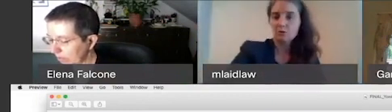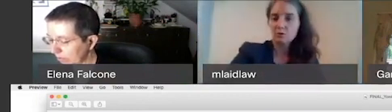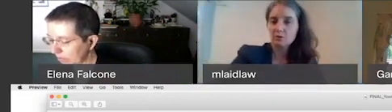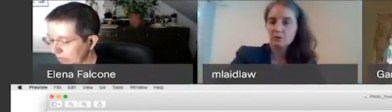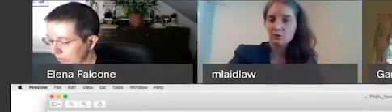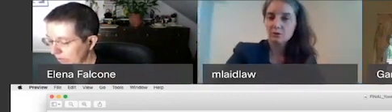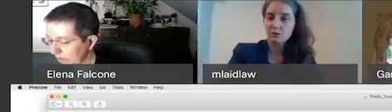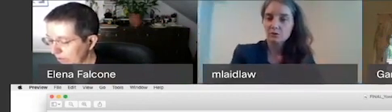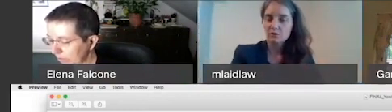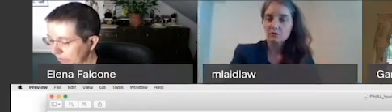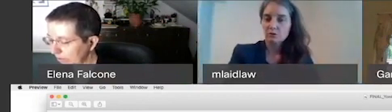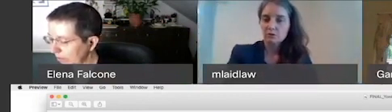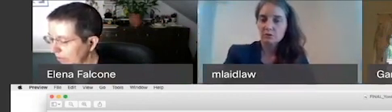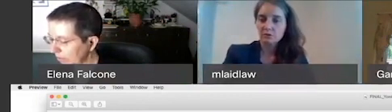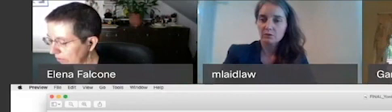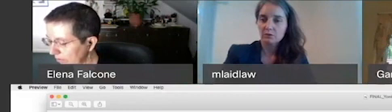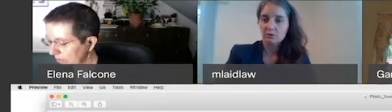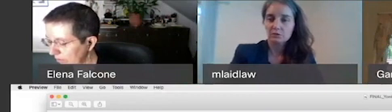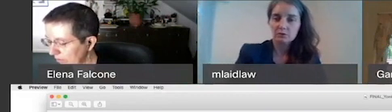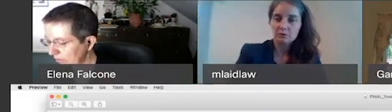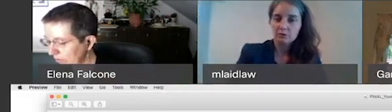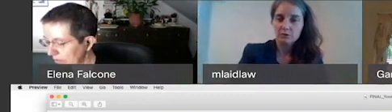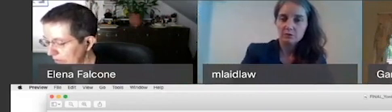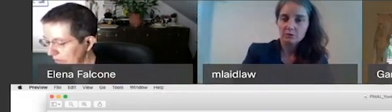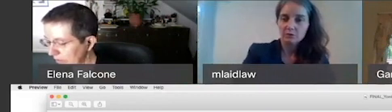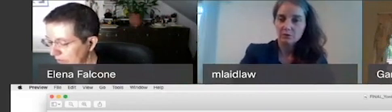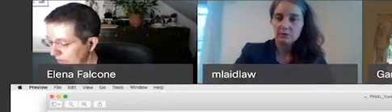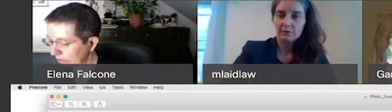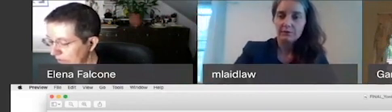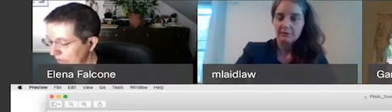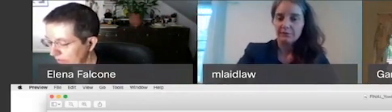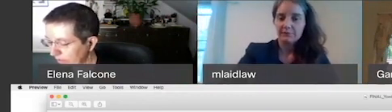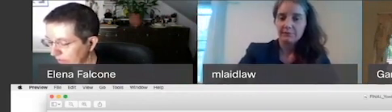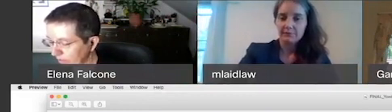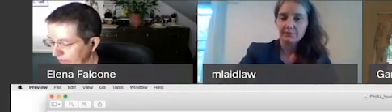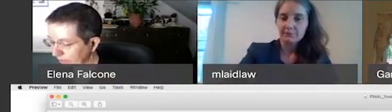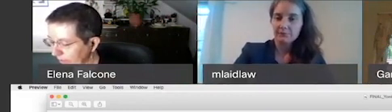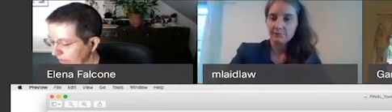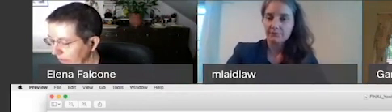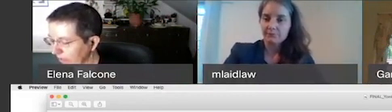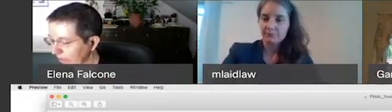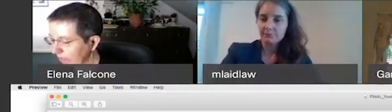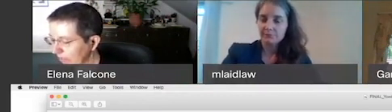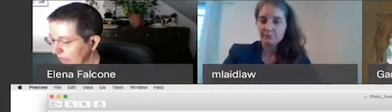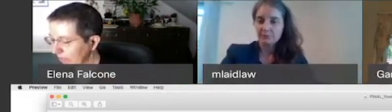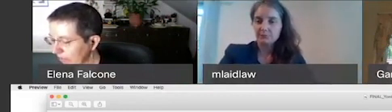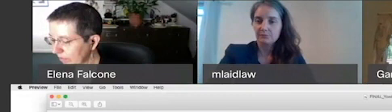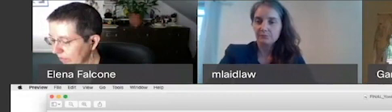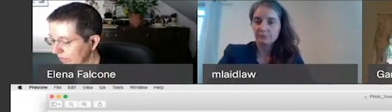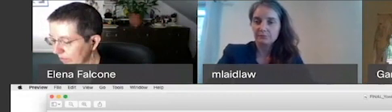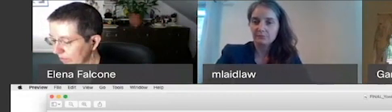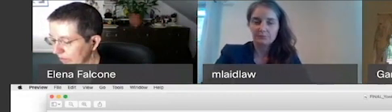been organized and supported by the National Guard and by volunteers, mostly from the Yonkers Fire Department.